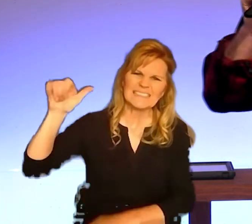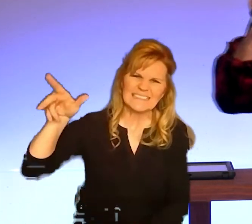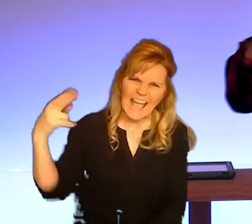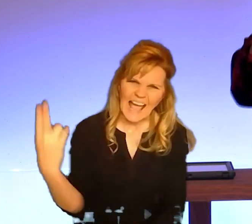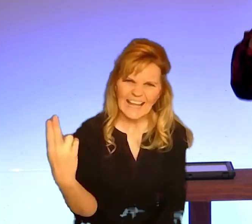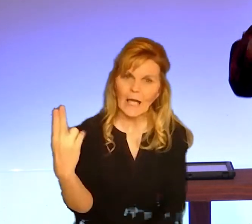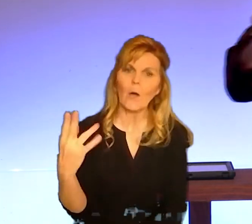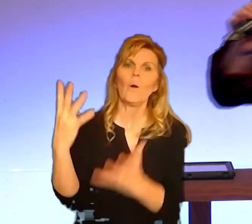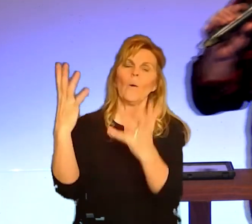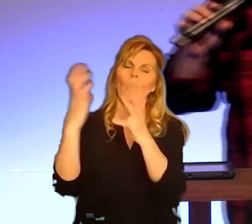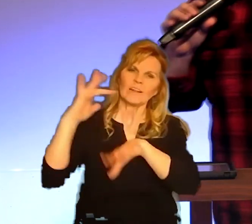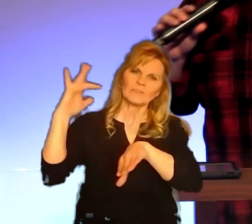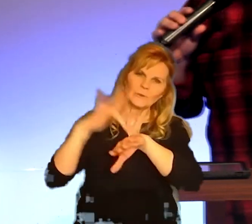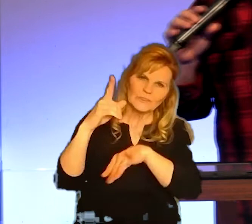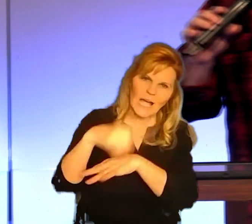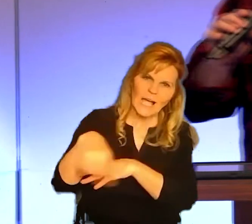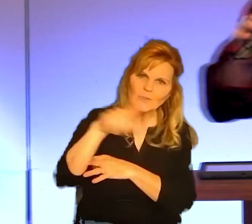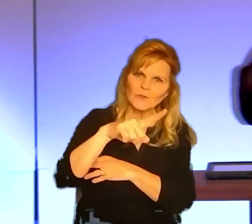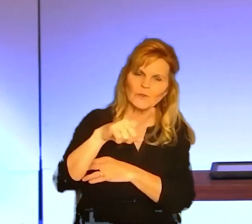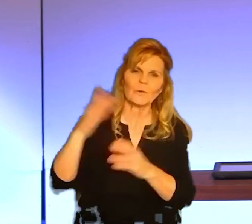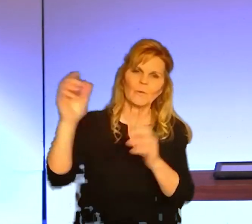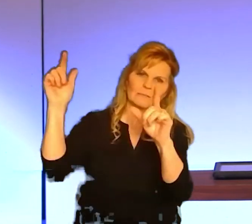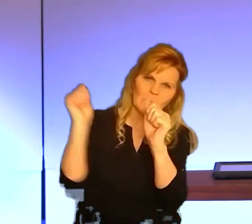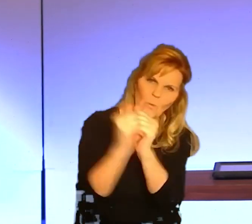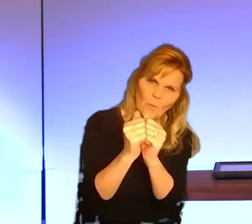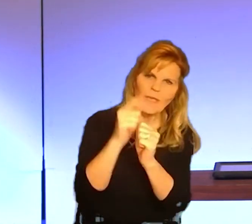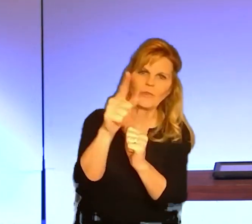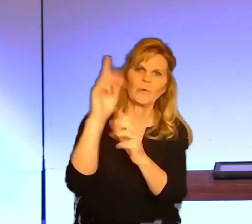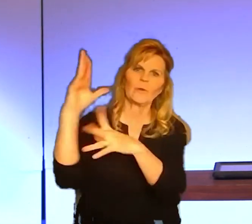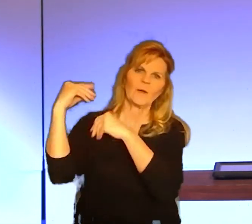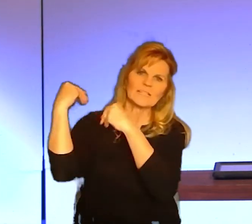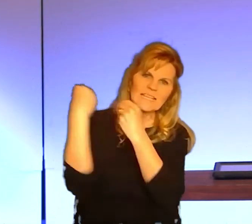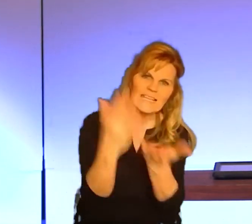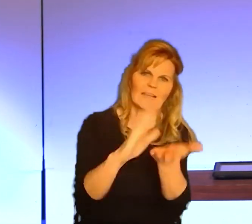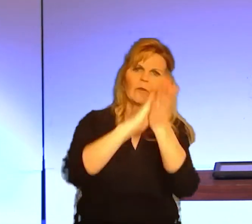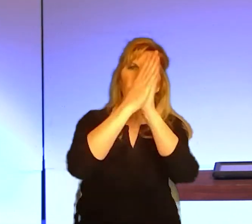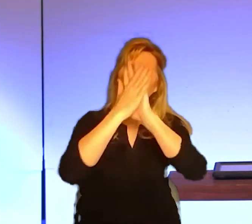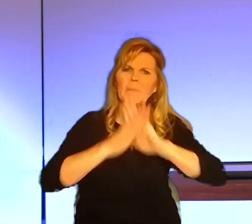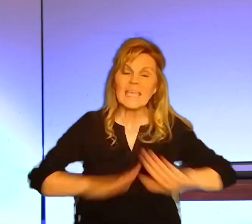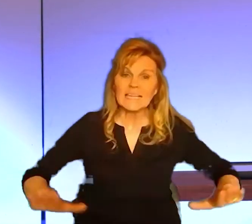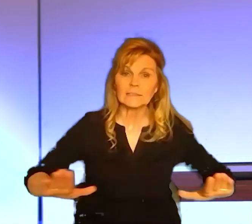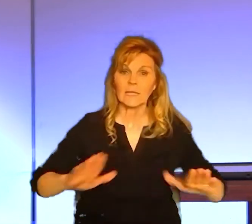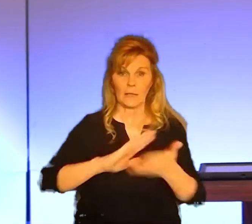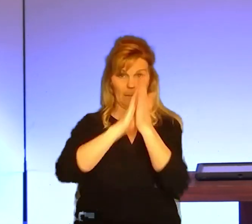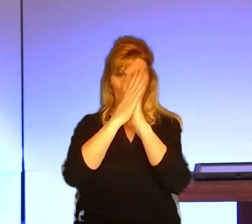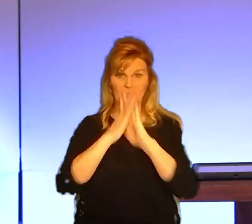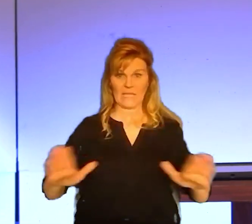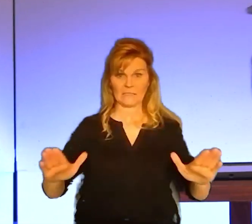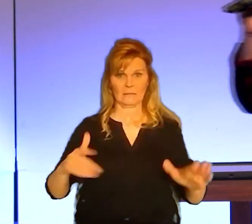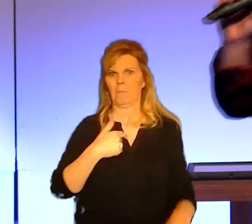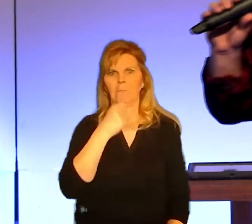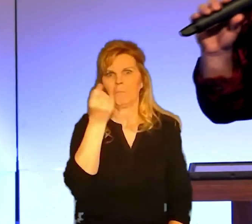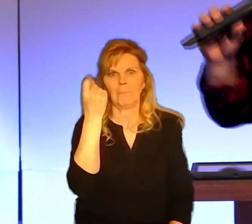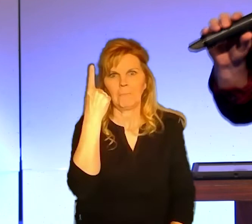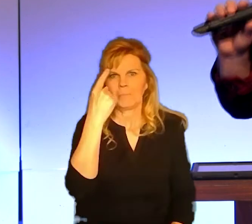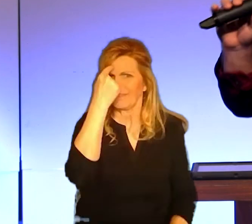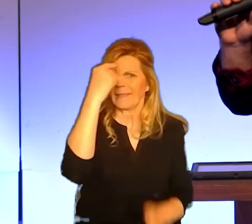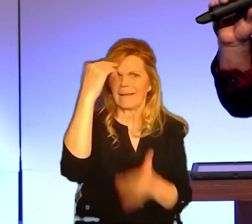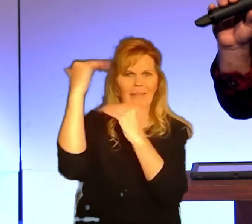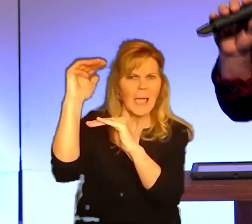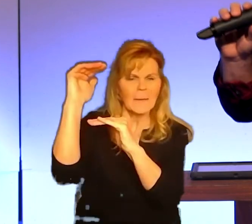your storm, in the midst of whatever you're going through. He wants to bring peace that's beyond understanding, and he wants to